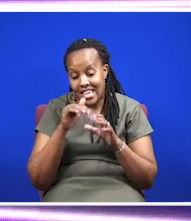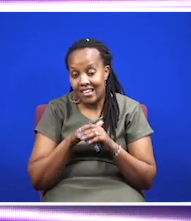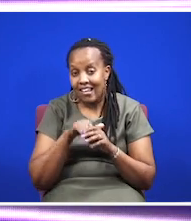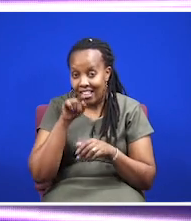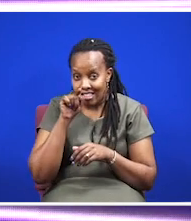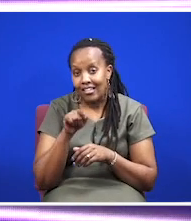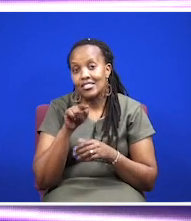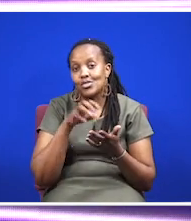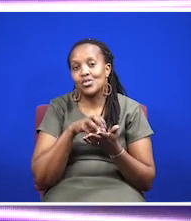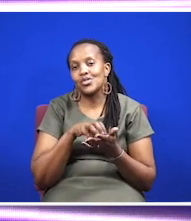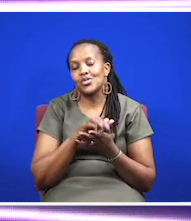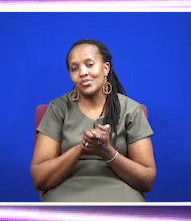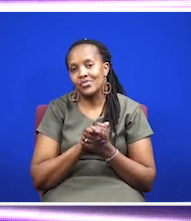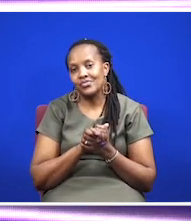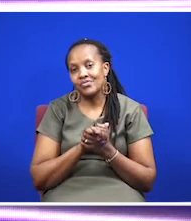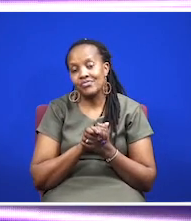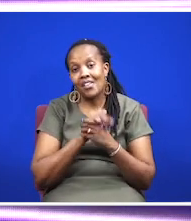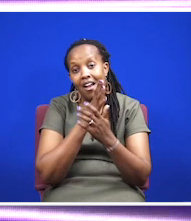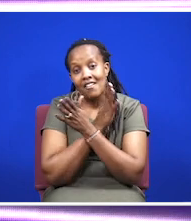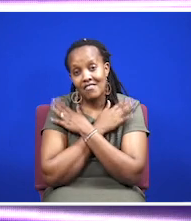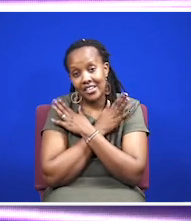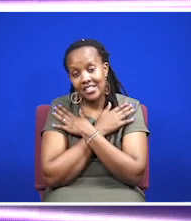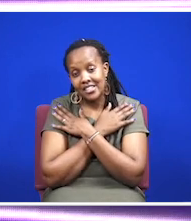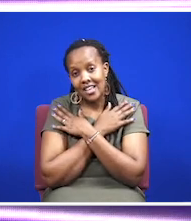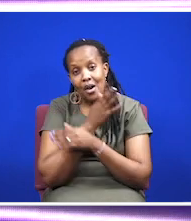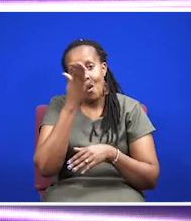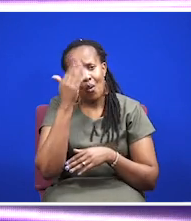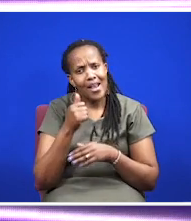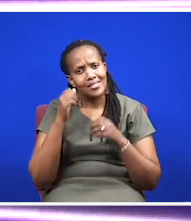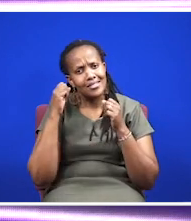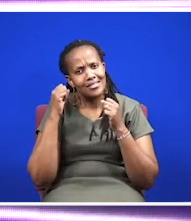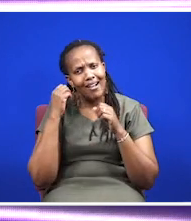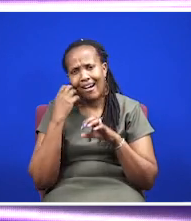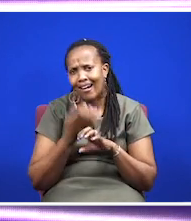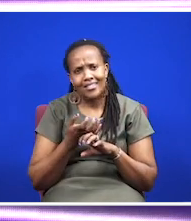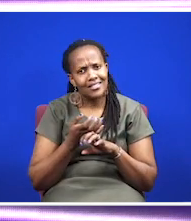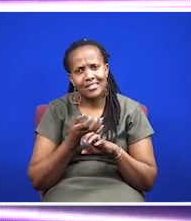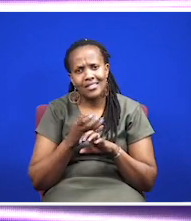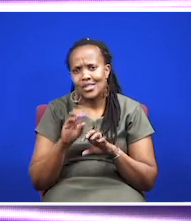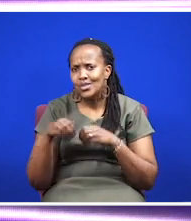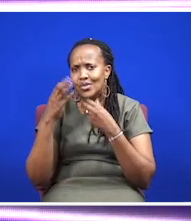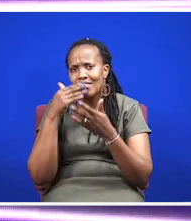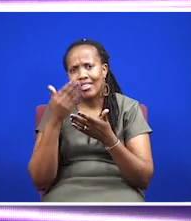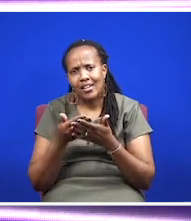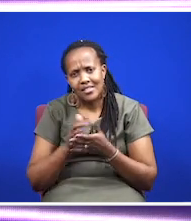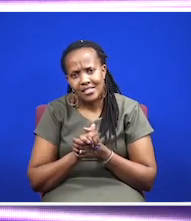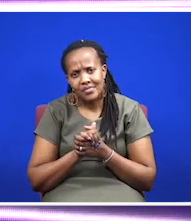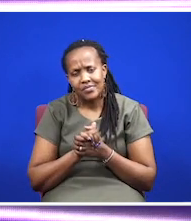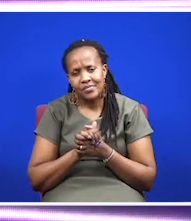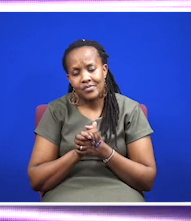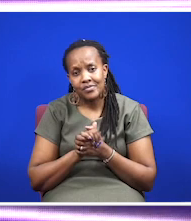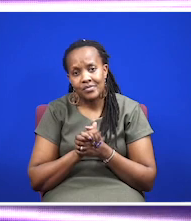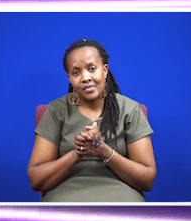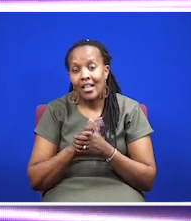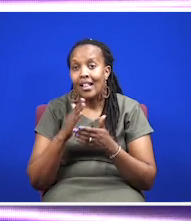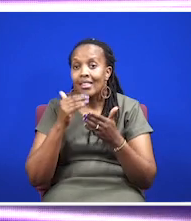situation. Friends, why is it difficult to give thanks? It's because we don't learn it. And